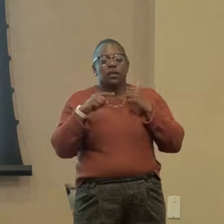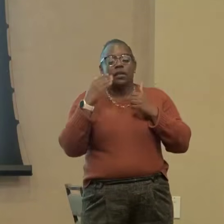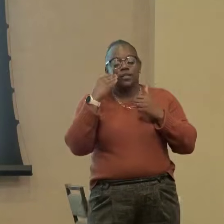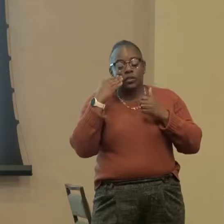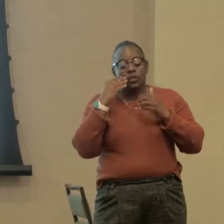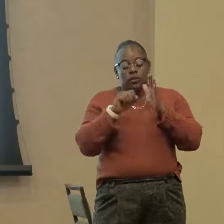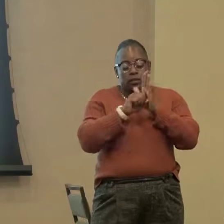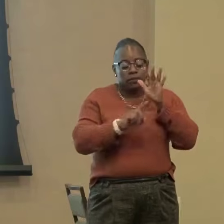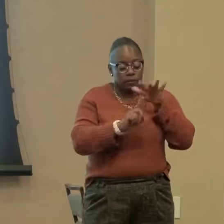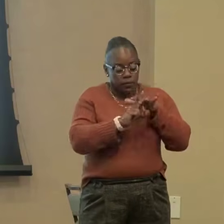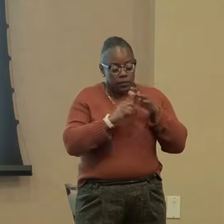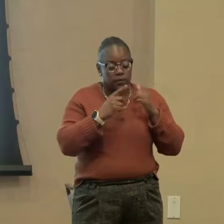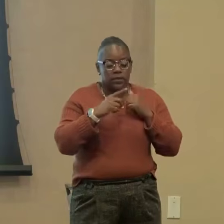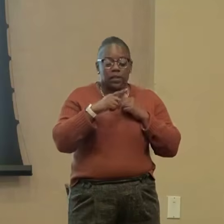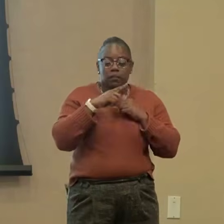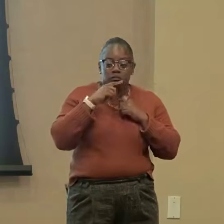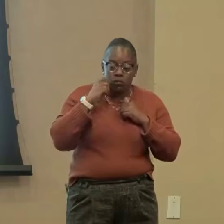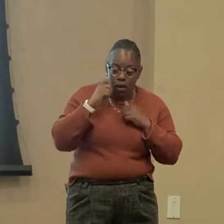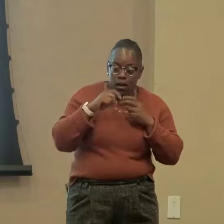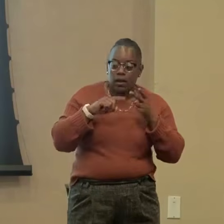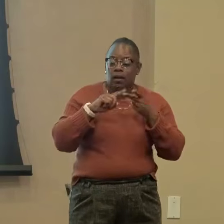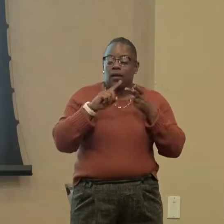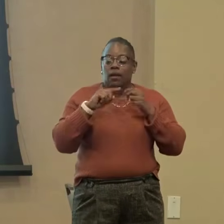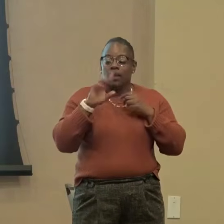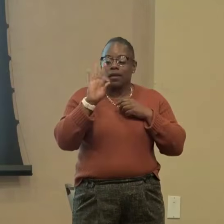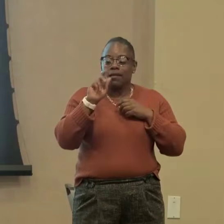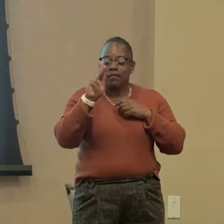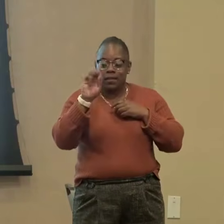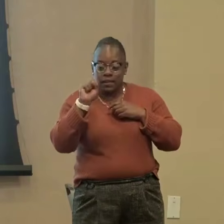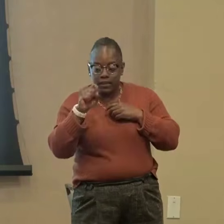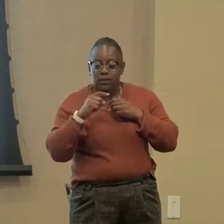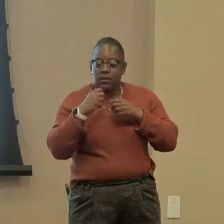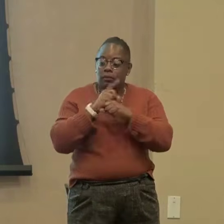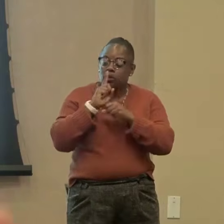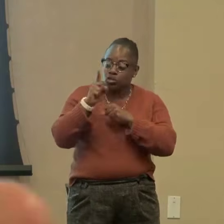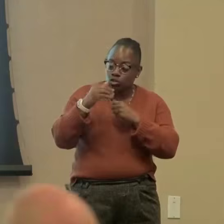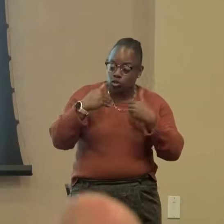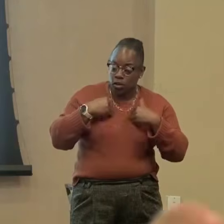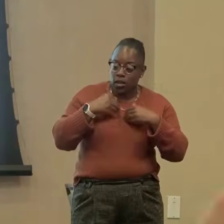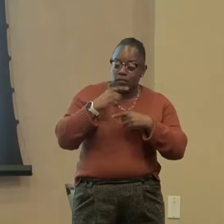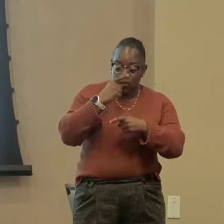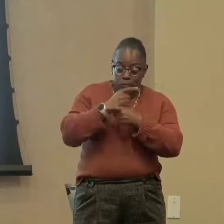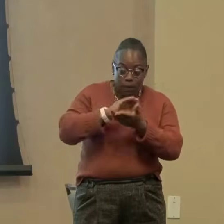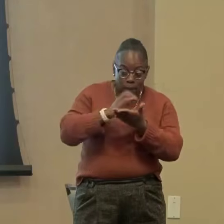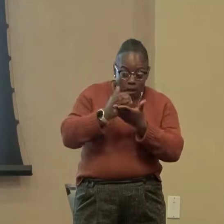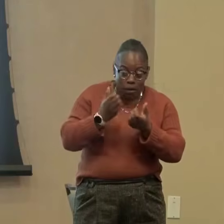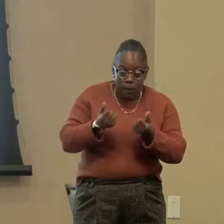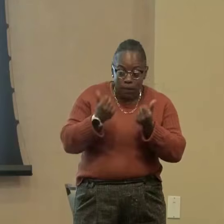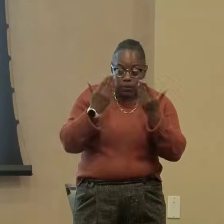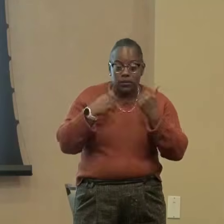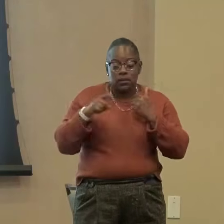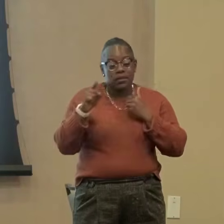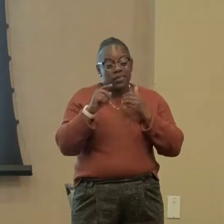side effect. So I would say talk to your physician about making sure you're on the right dose. Again, patients don't